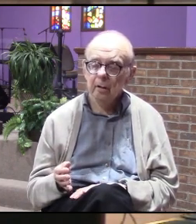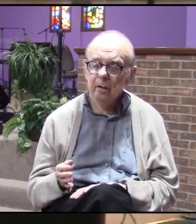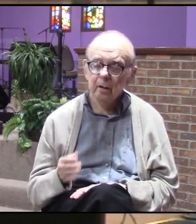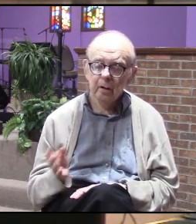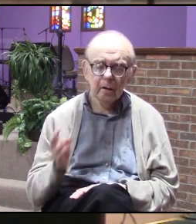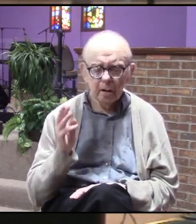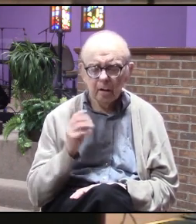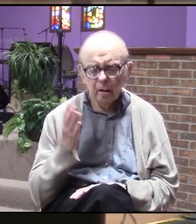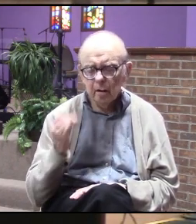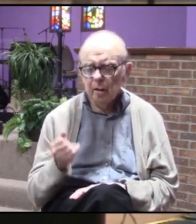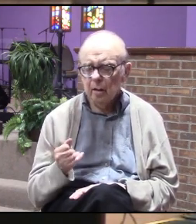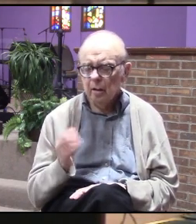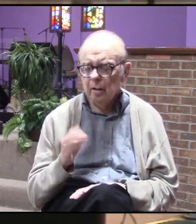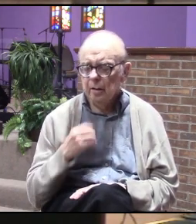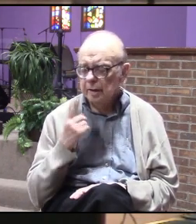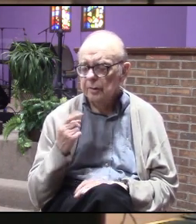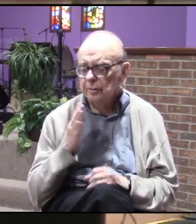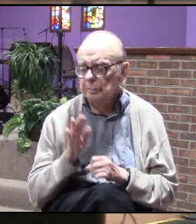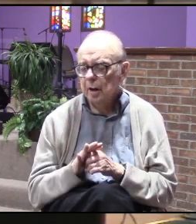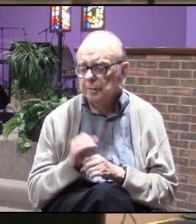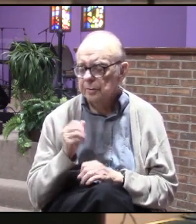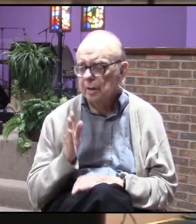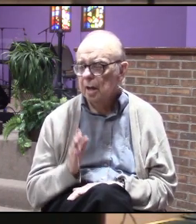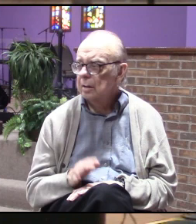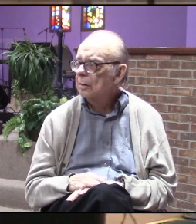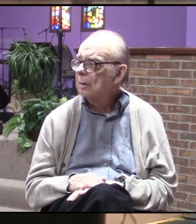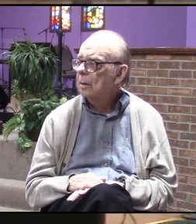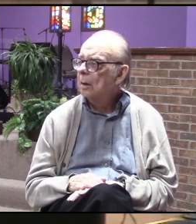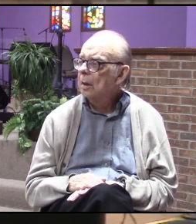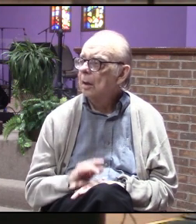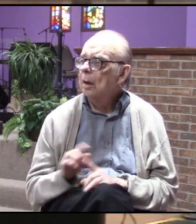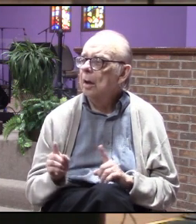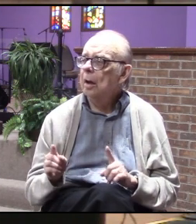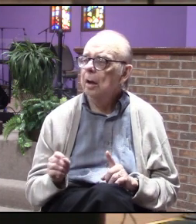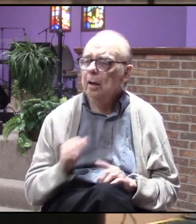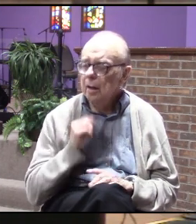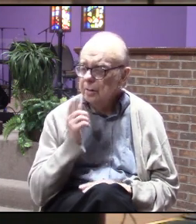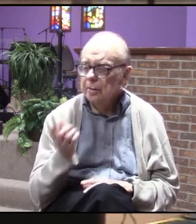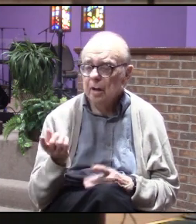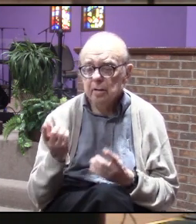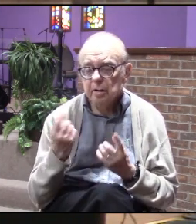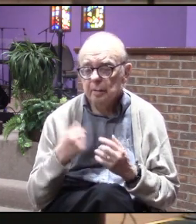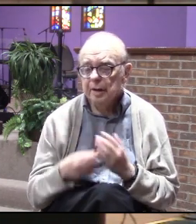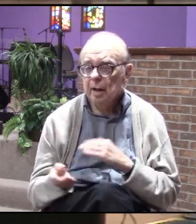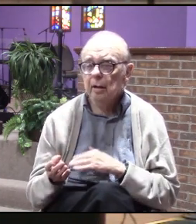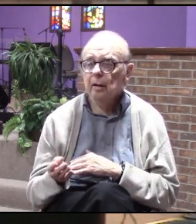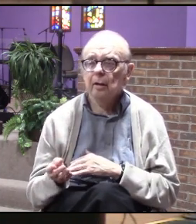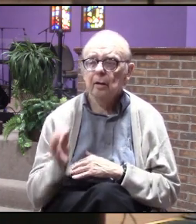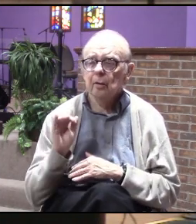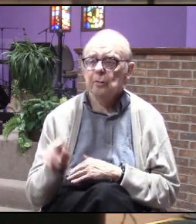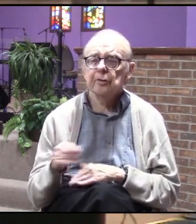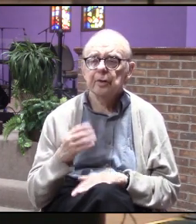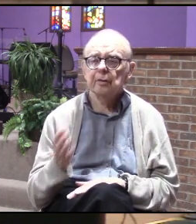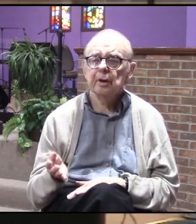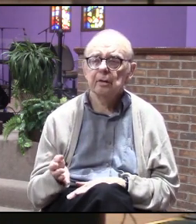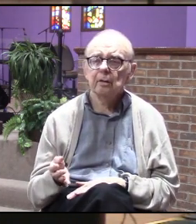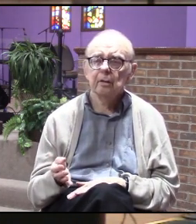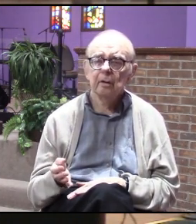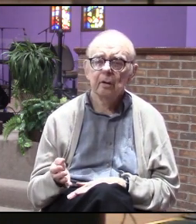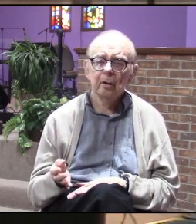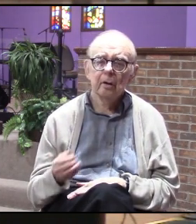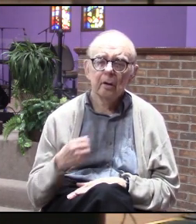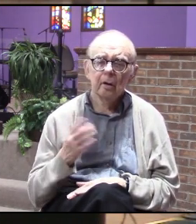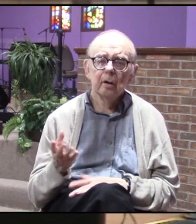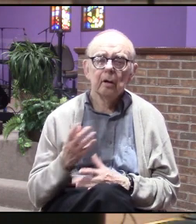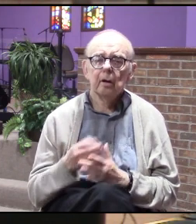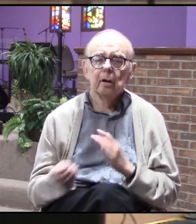And they're wondering, okay, God, you've given us a promise, but you're not coming out. We're still here.